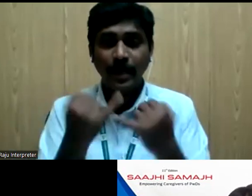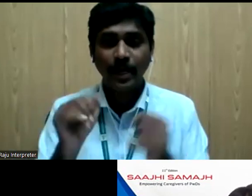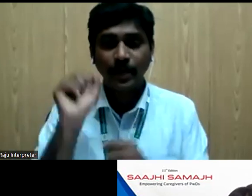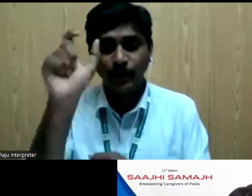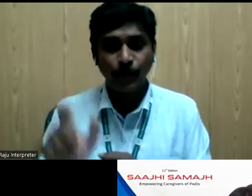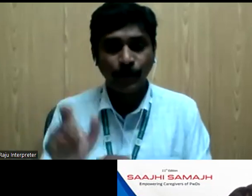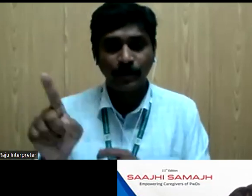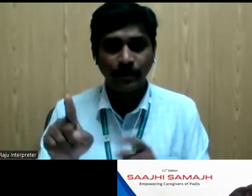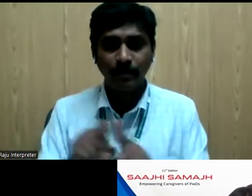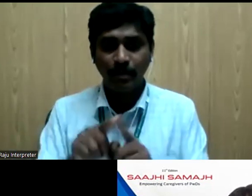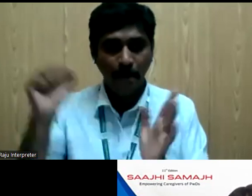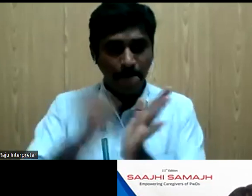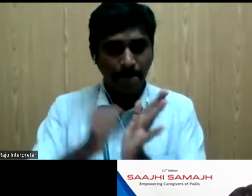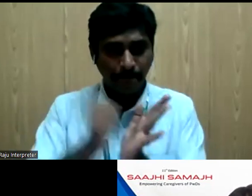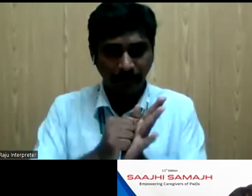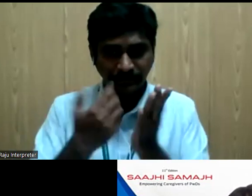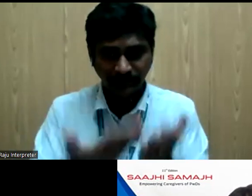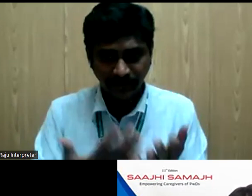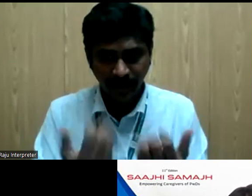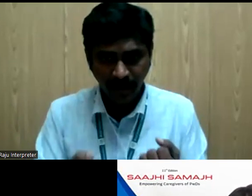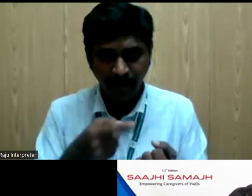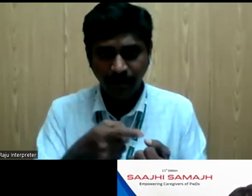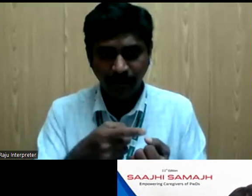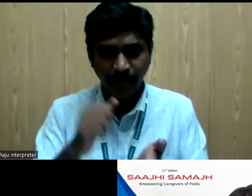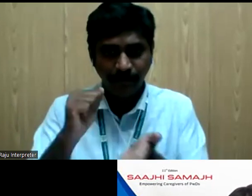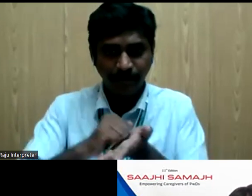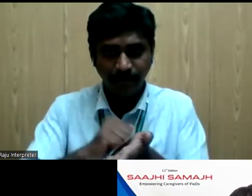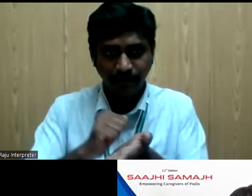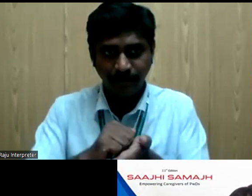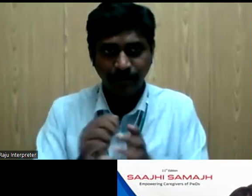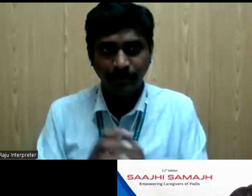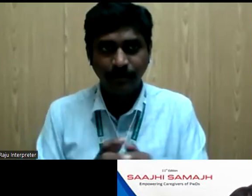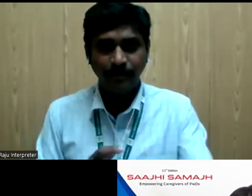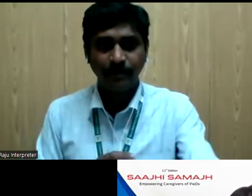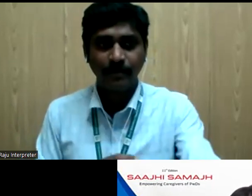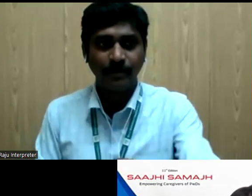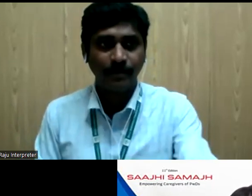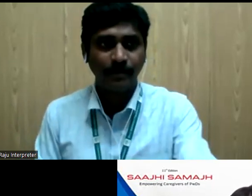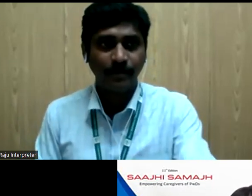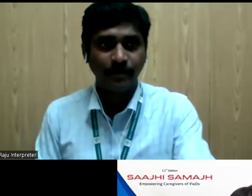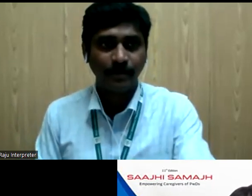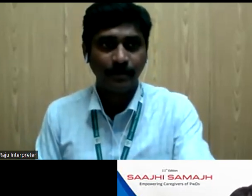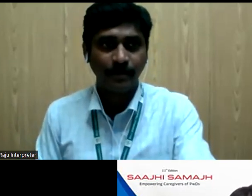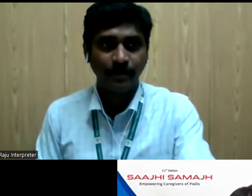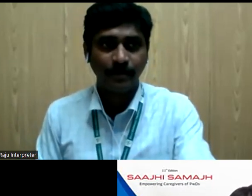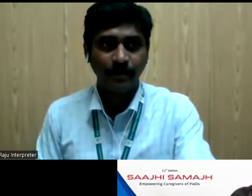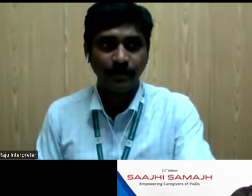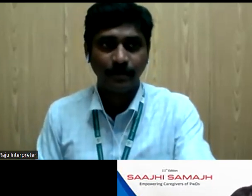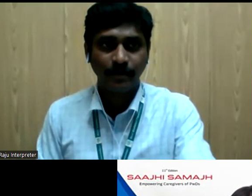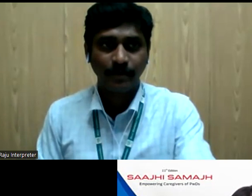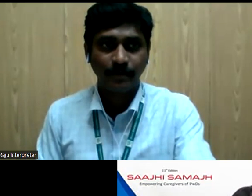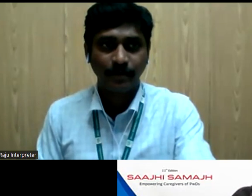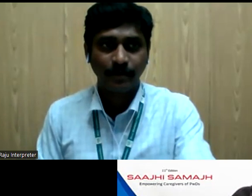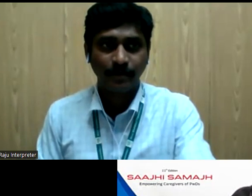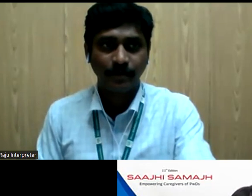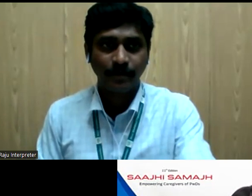after printing press, we have, so where we introduced all the excuse me, sir. we would like to proceed with Saajhi